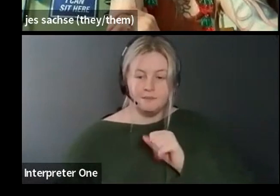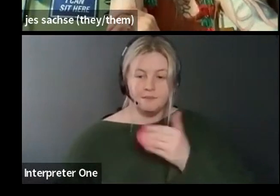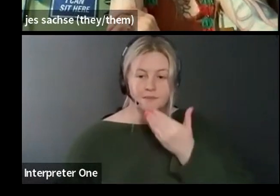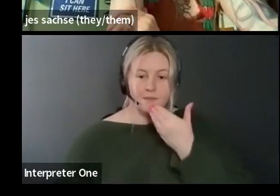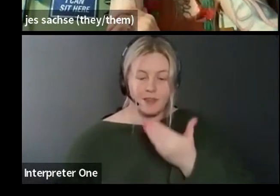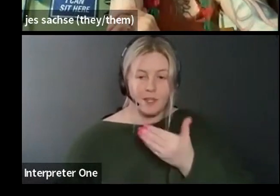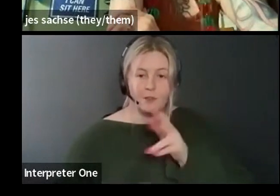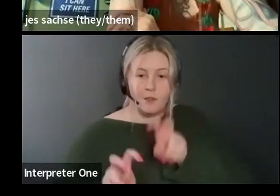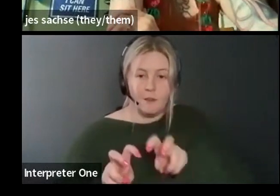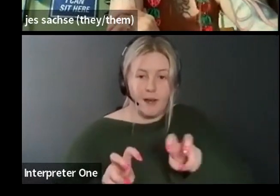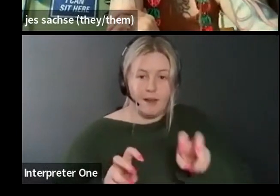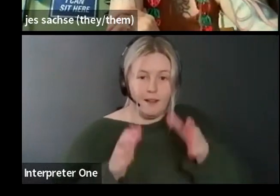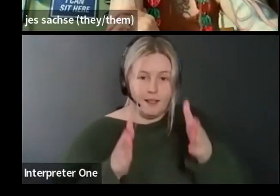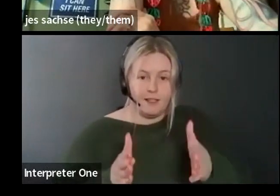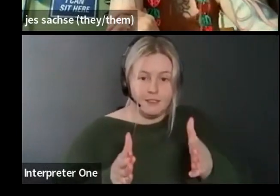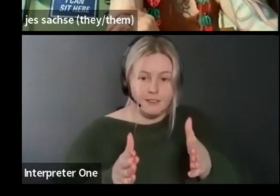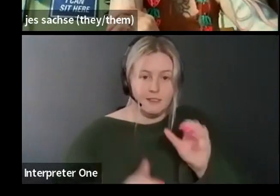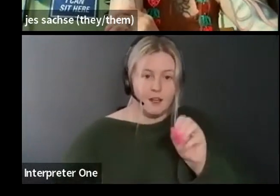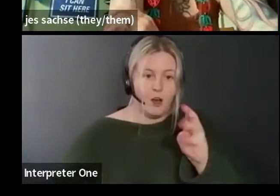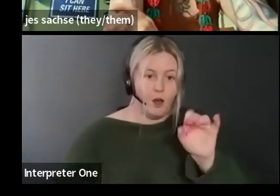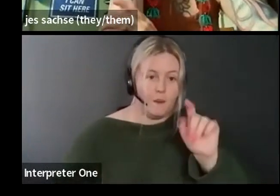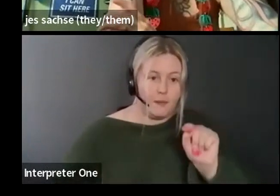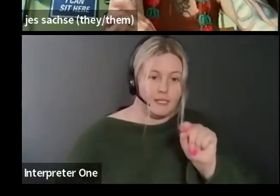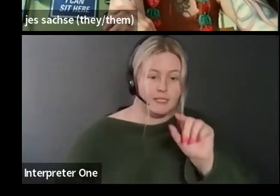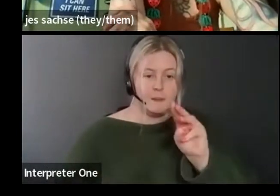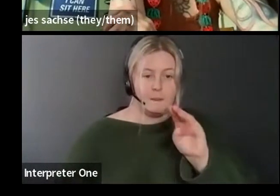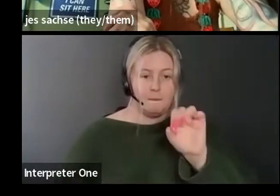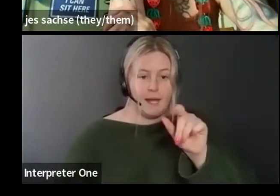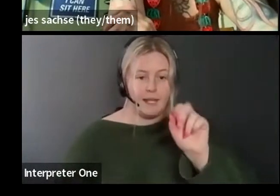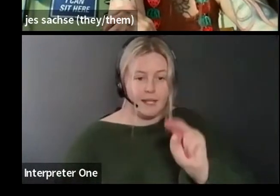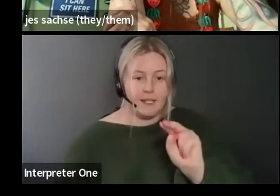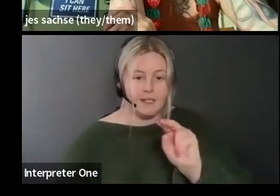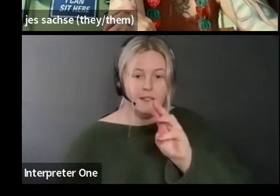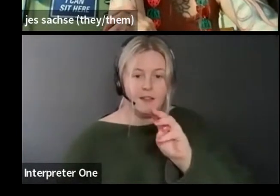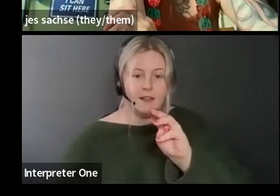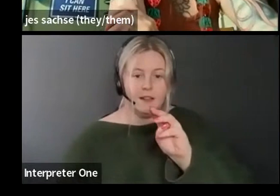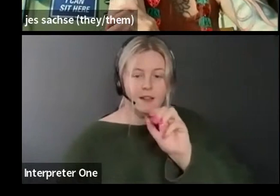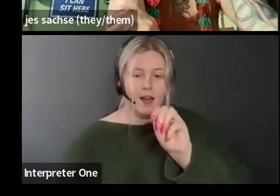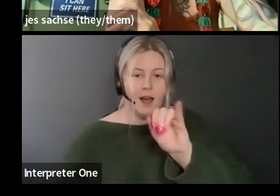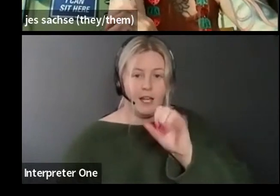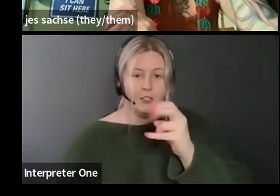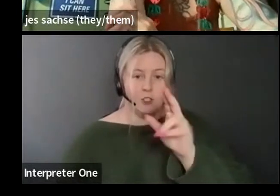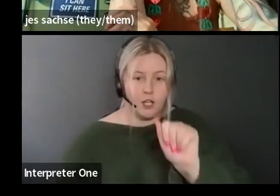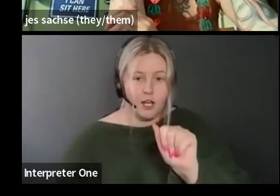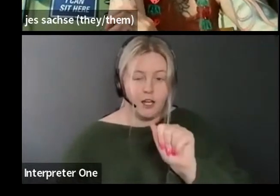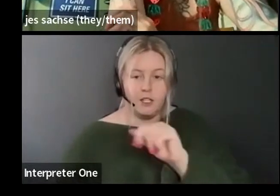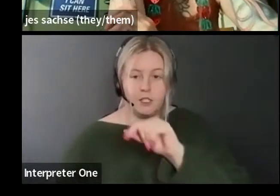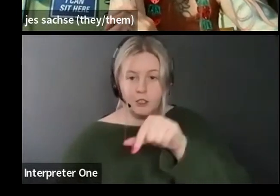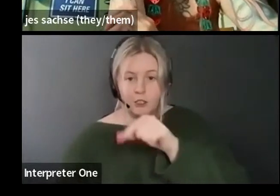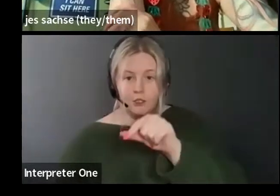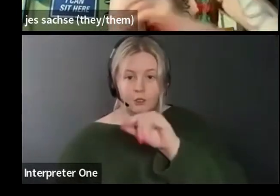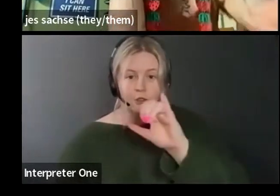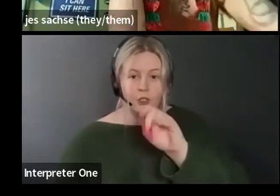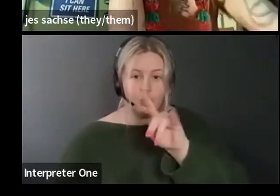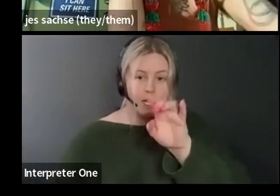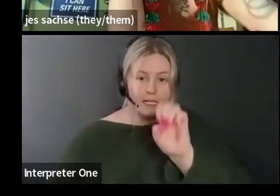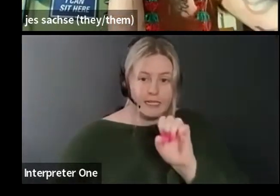to our panelists, Amit, Aisha, Megan, Jess, Jackie, and Q, who had to leave at the